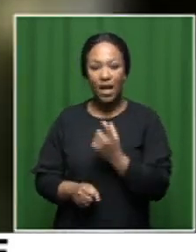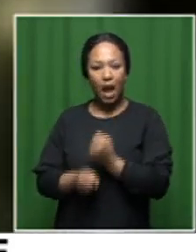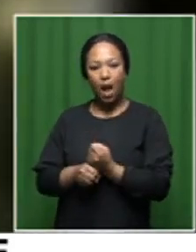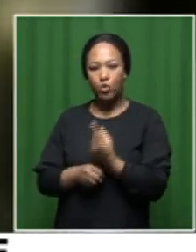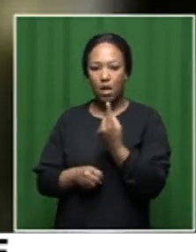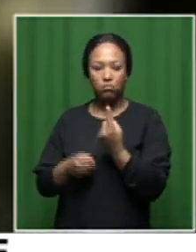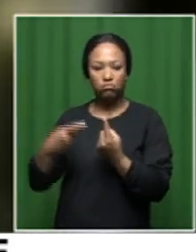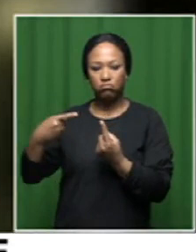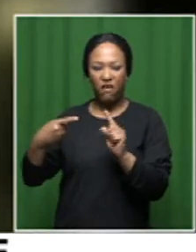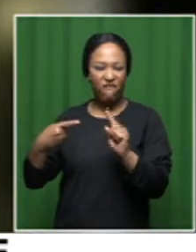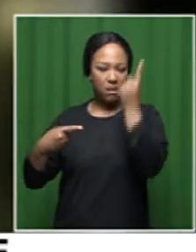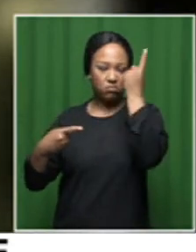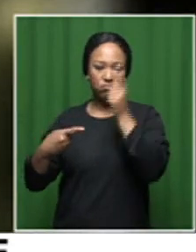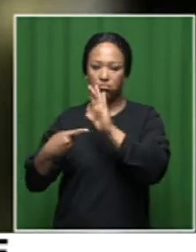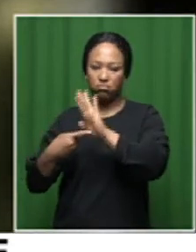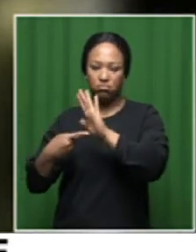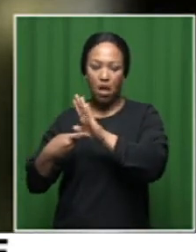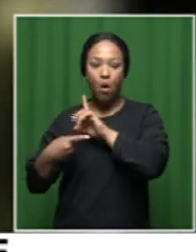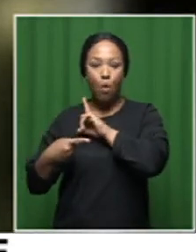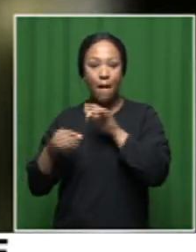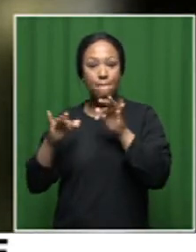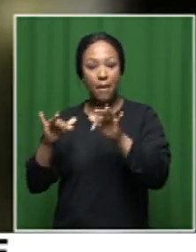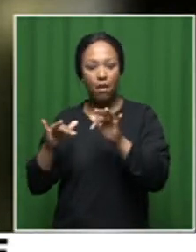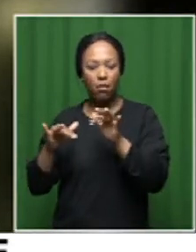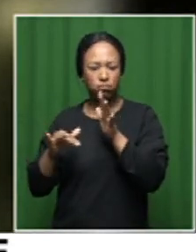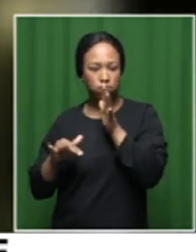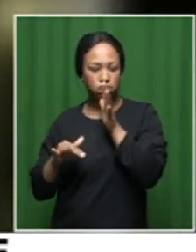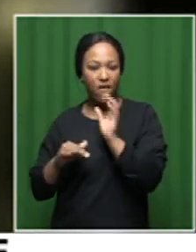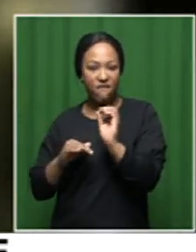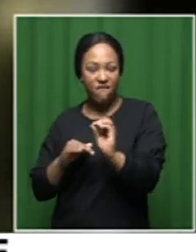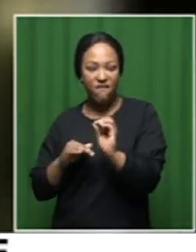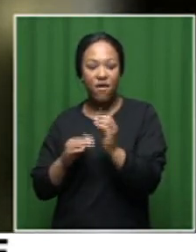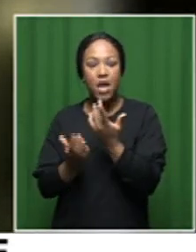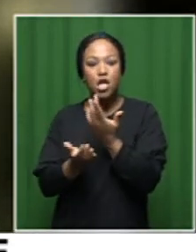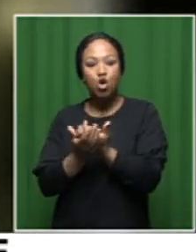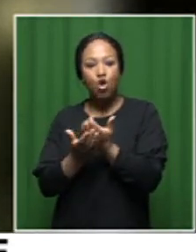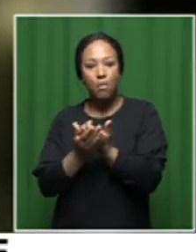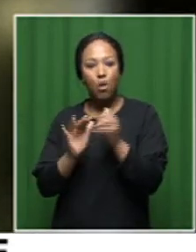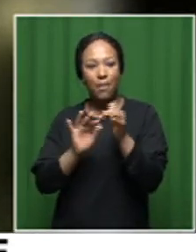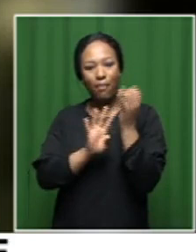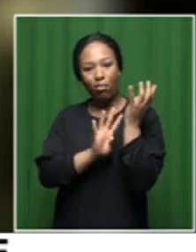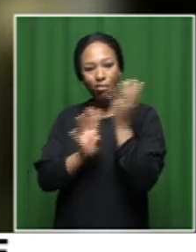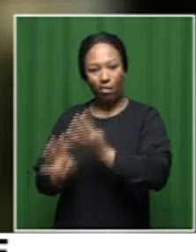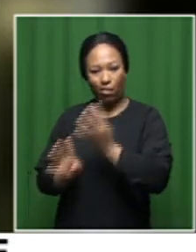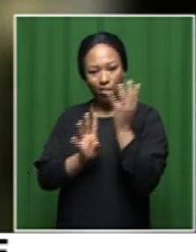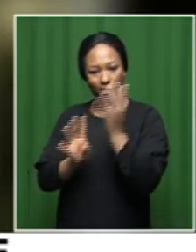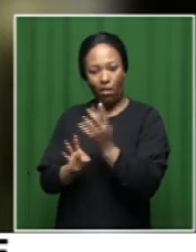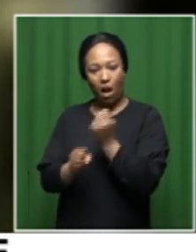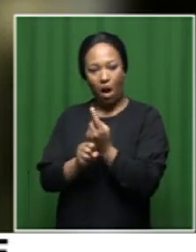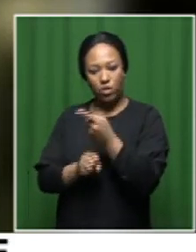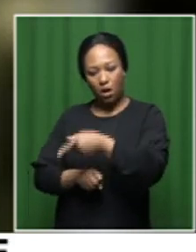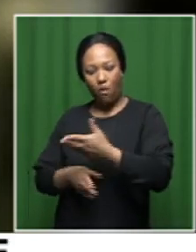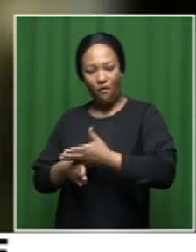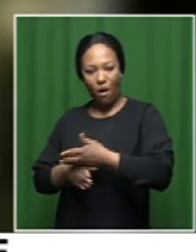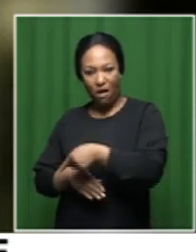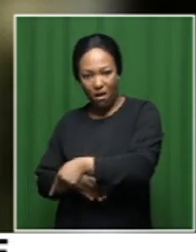always going to be the largest property market, simply because of population. It's also the economic hub of the country, and people, particularly in tough times,